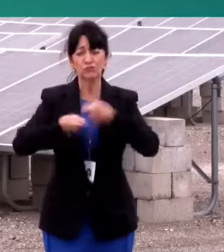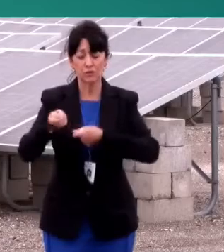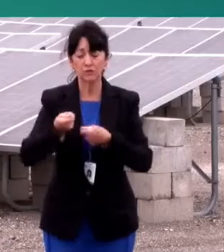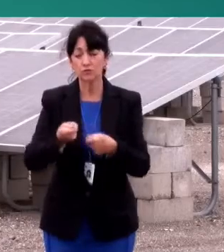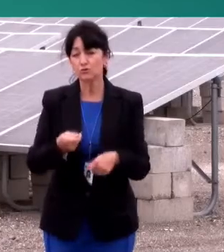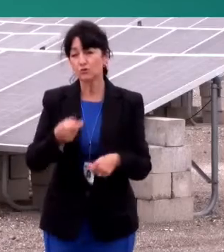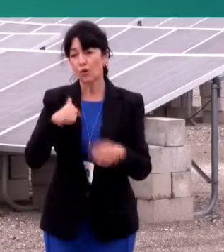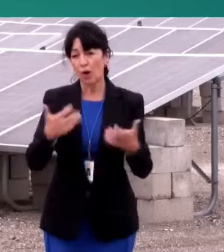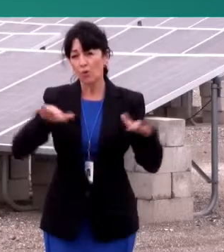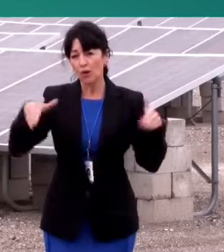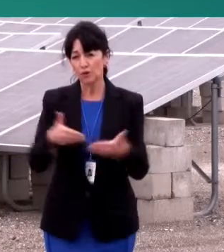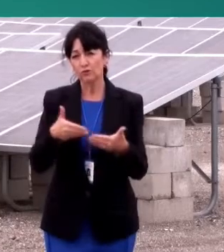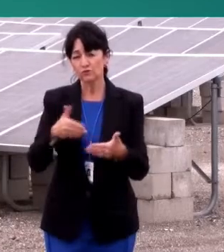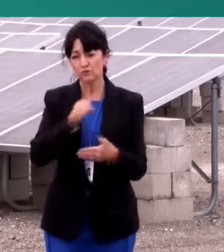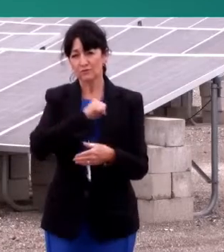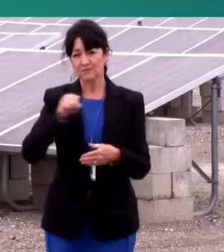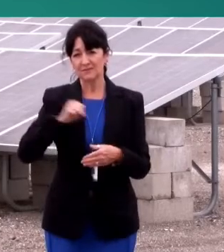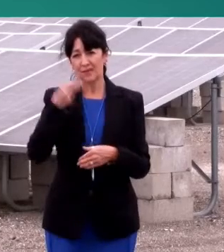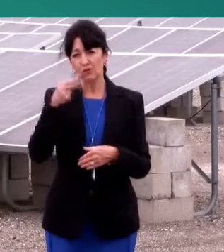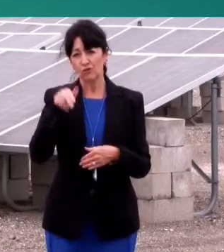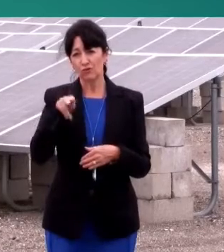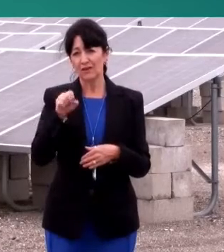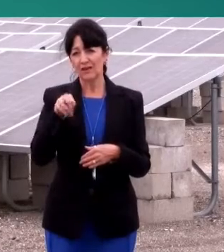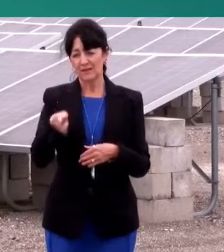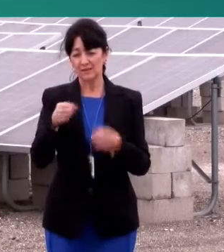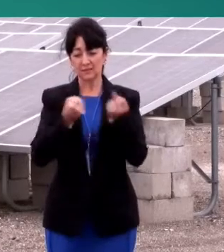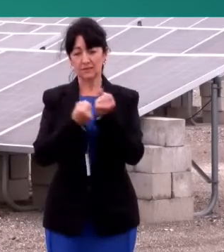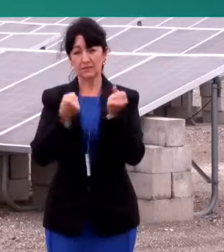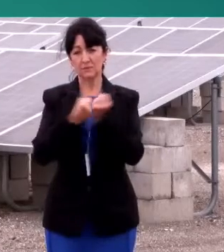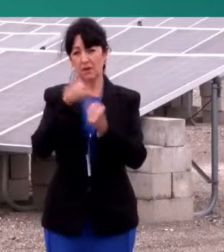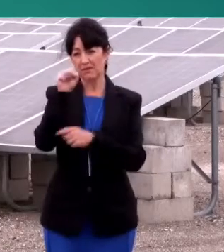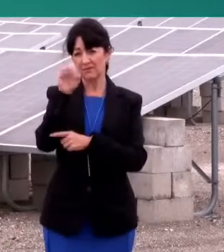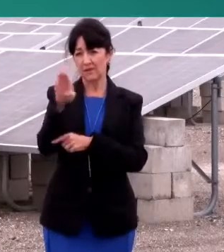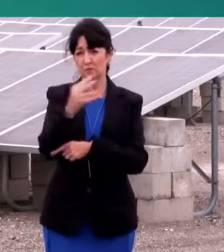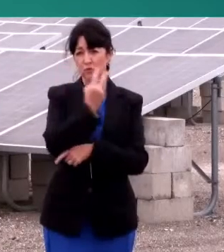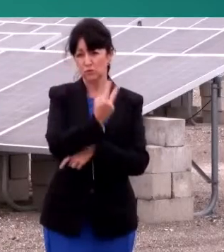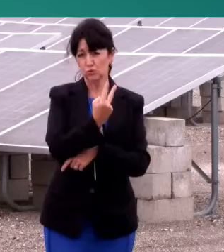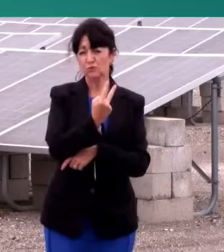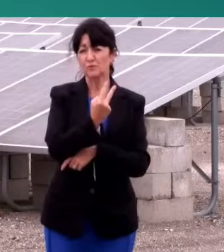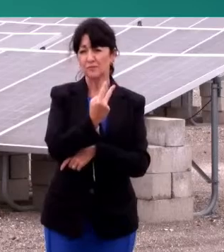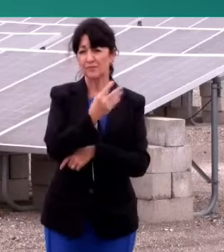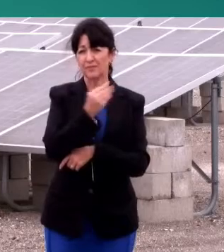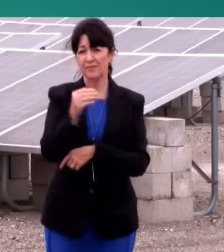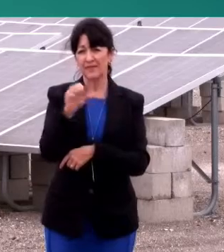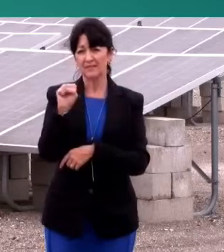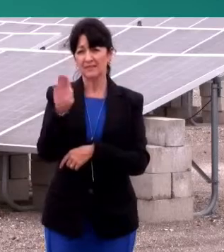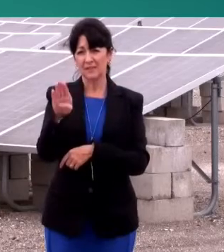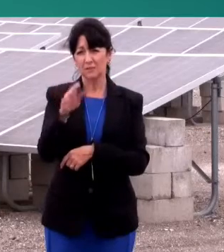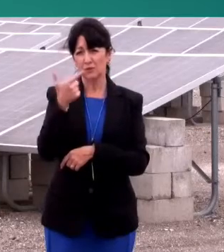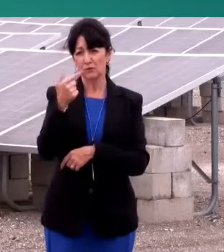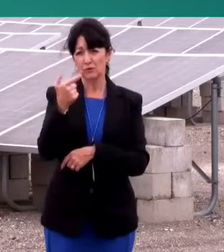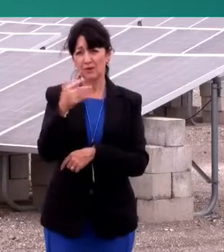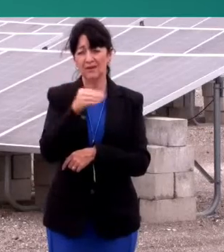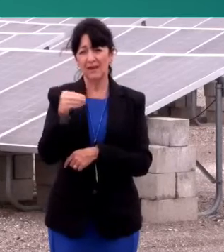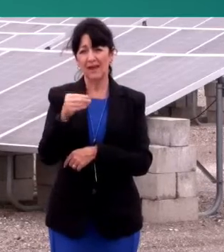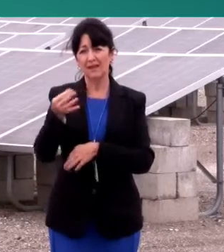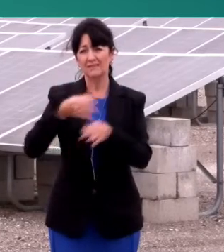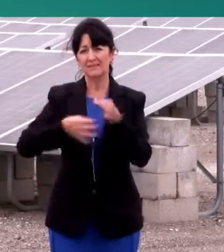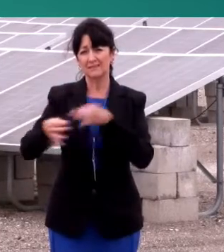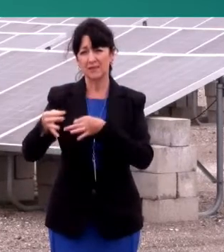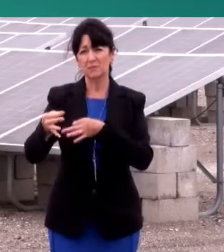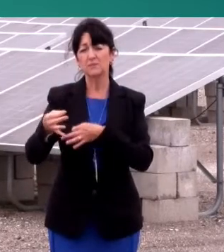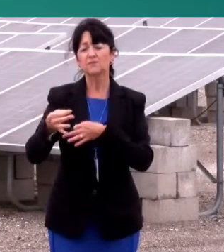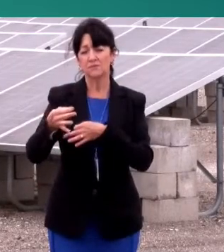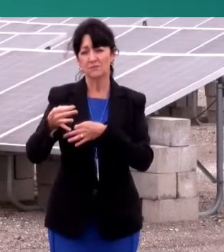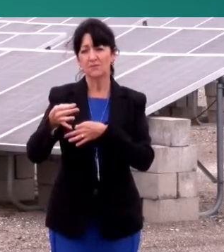Senator Stephanie Hansen, who's the sponsor of Senate Bill number 2, Senate Bill 21, and Senate Substitute 1 for Senate Bill